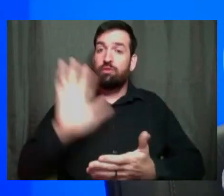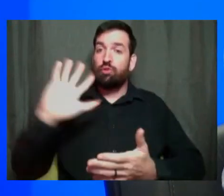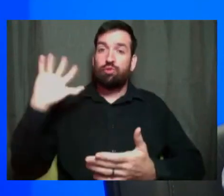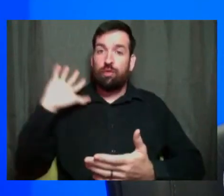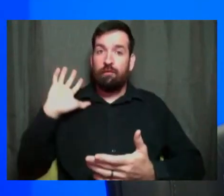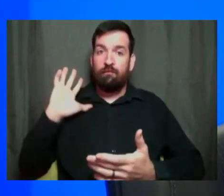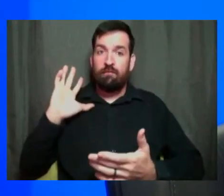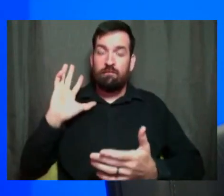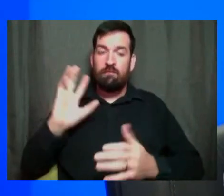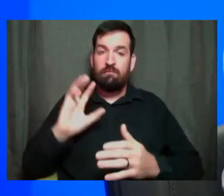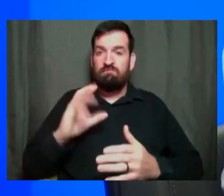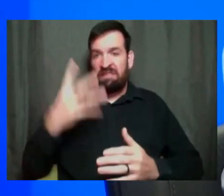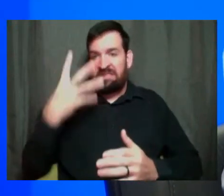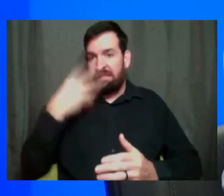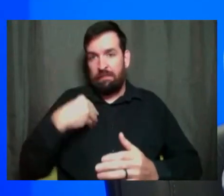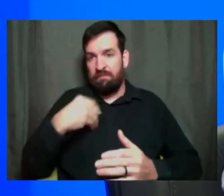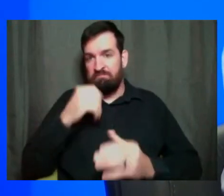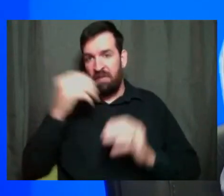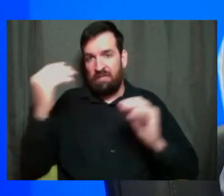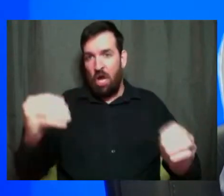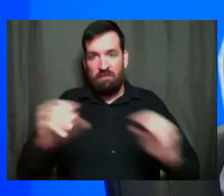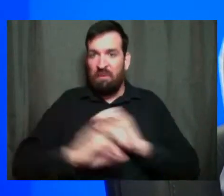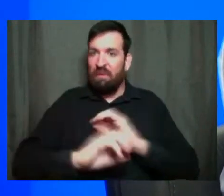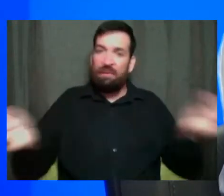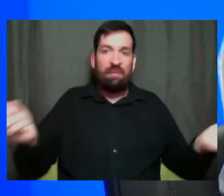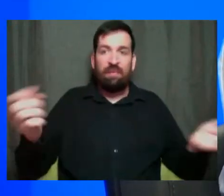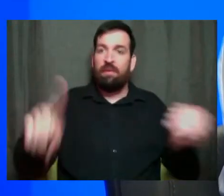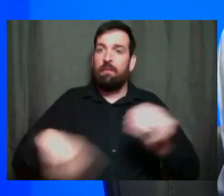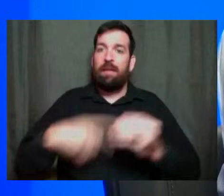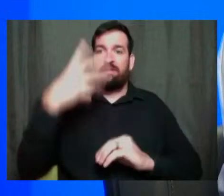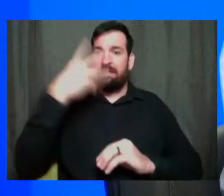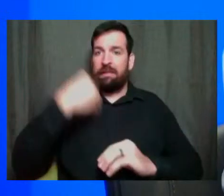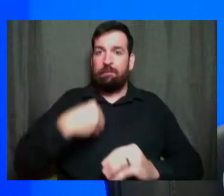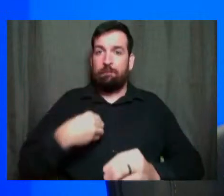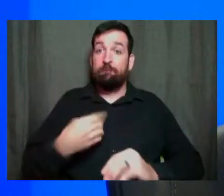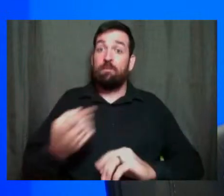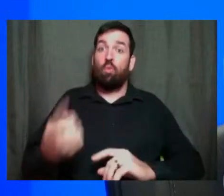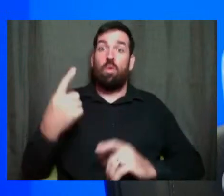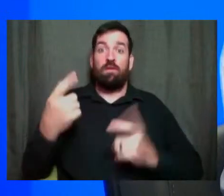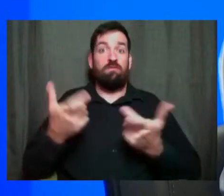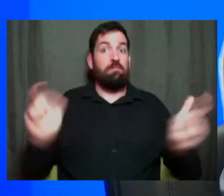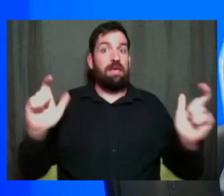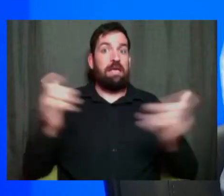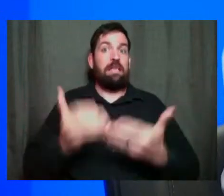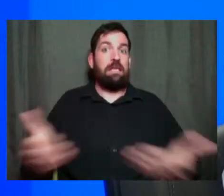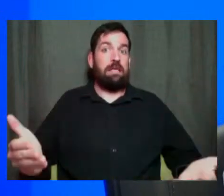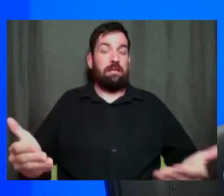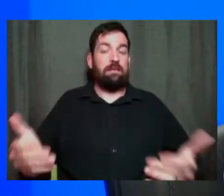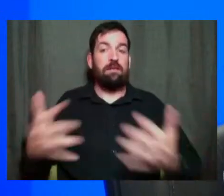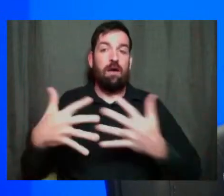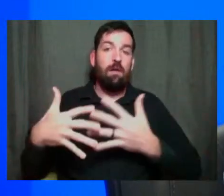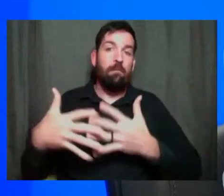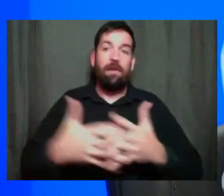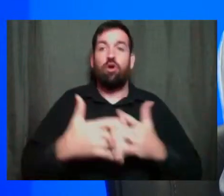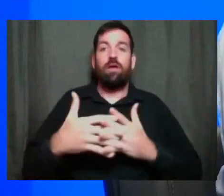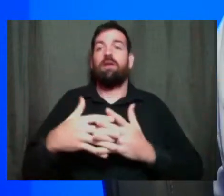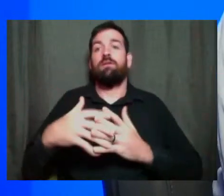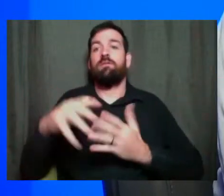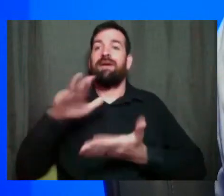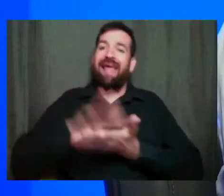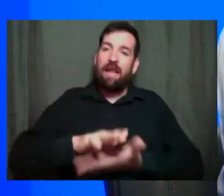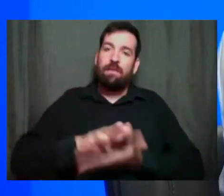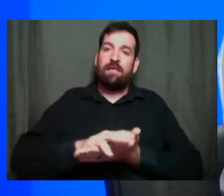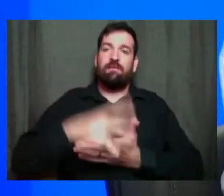sleep was not taught anything about sleep in med school, and that's been one of the big things. The American Academy of Sleep Medicine, all these other sleep